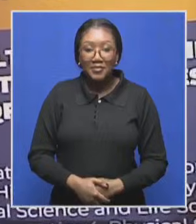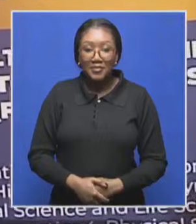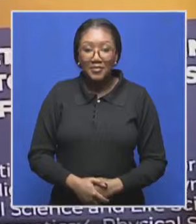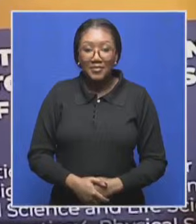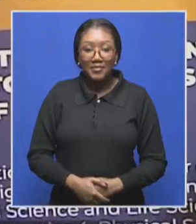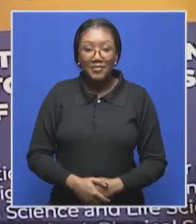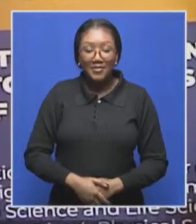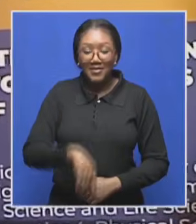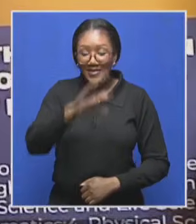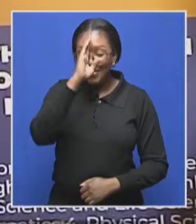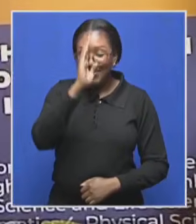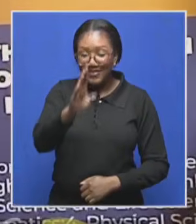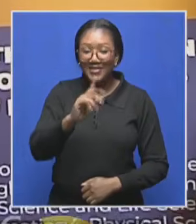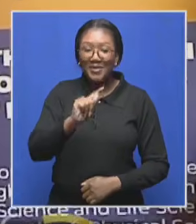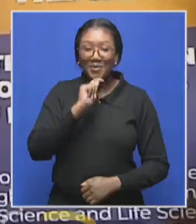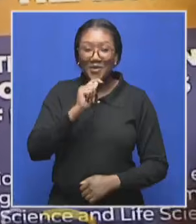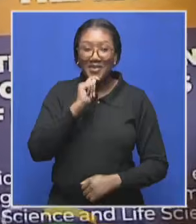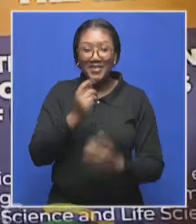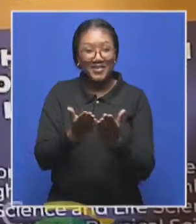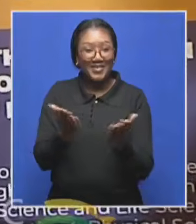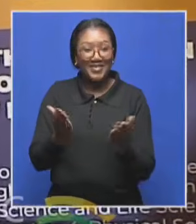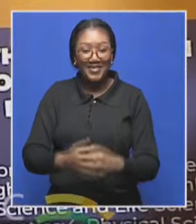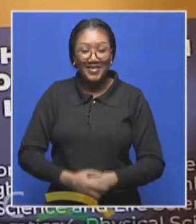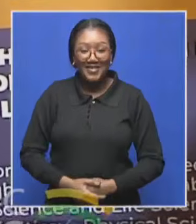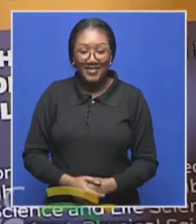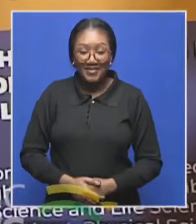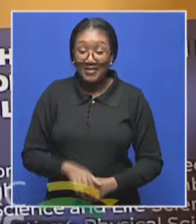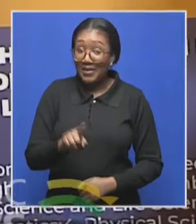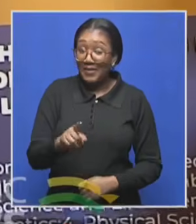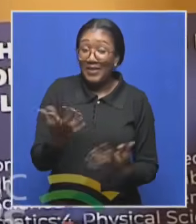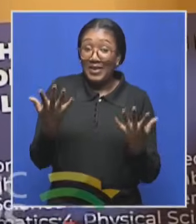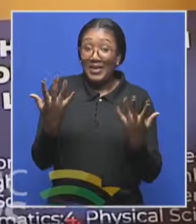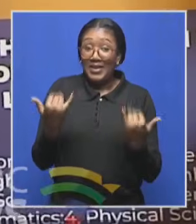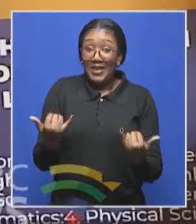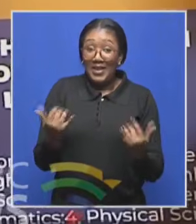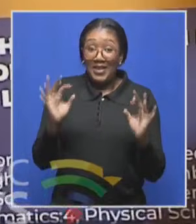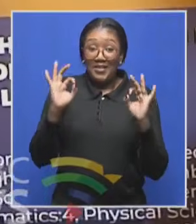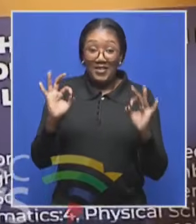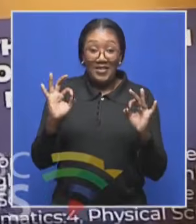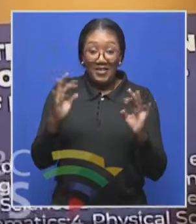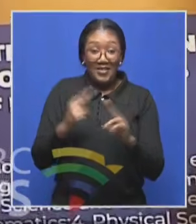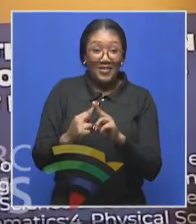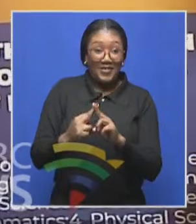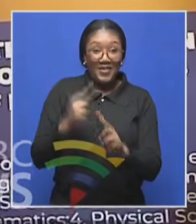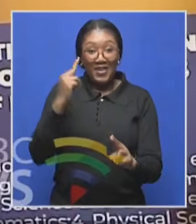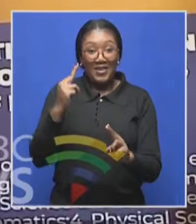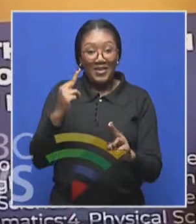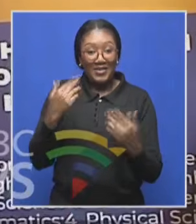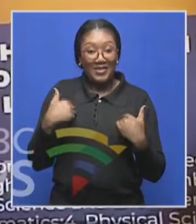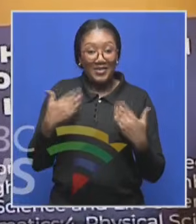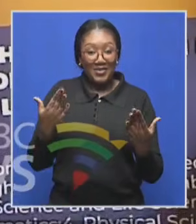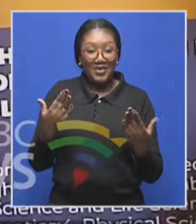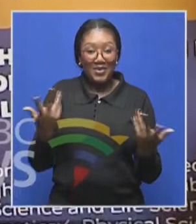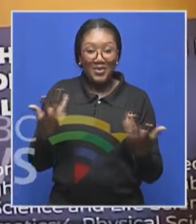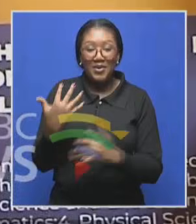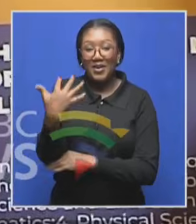Sakina, good morning to you and to our viewers once again. Well, that moment has arrived. We are all congregated outside